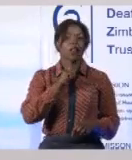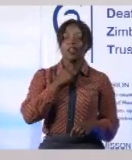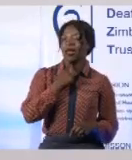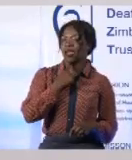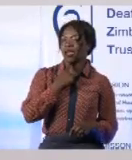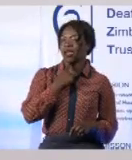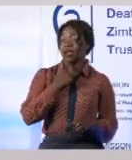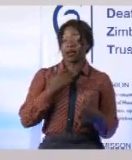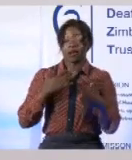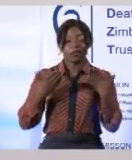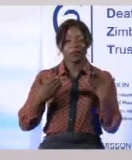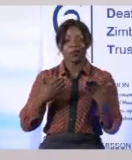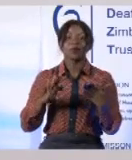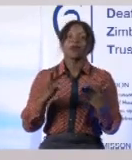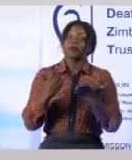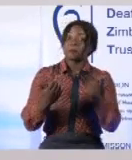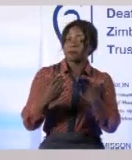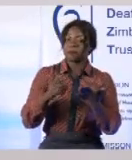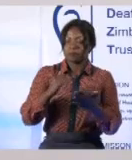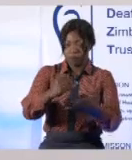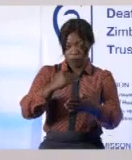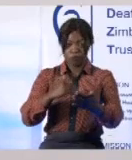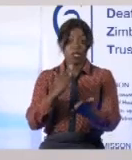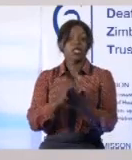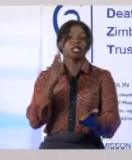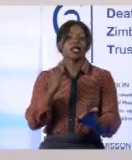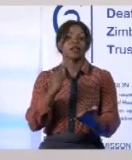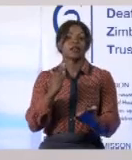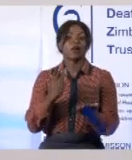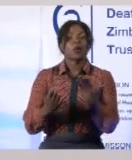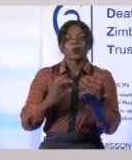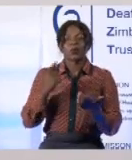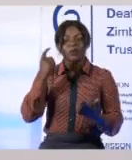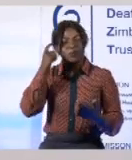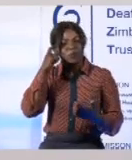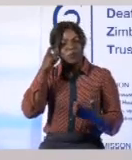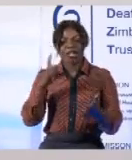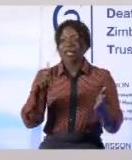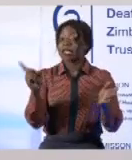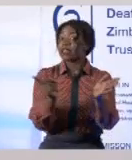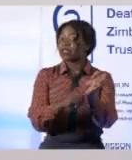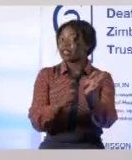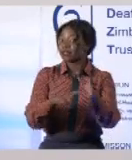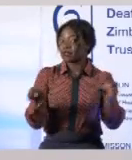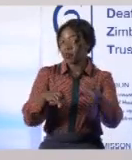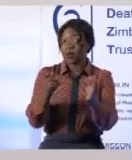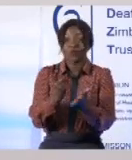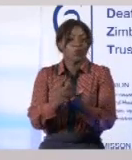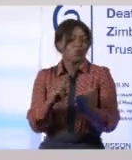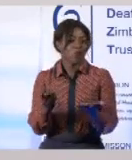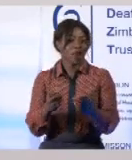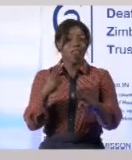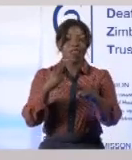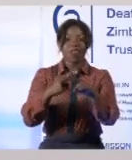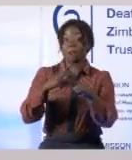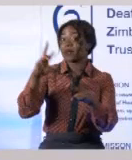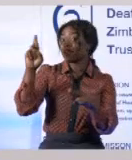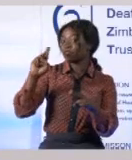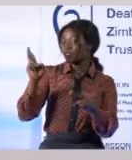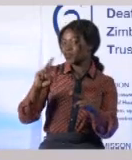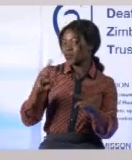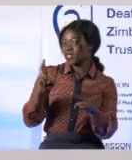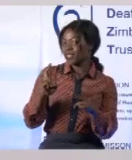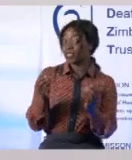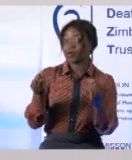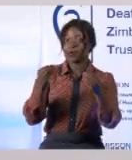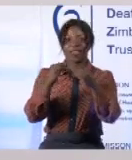into the conversation itself, we will hear on the legalities of sex work. Ndinonzi Rejoice Naraunda Makawa, together with Veronica